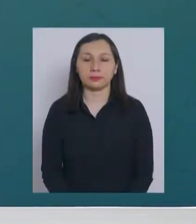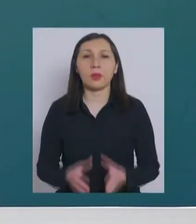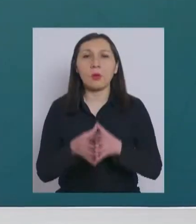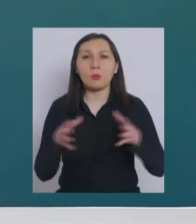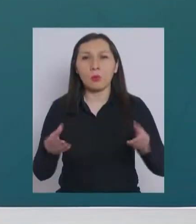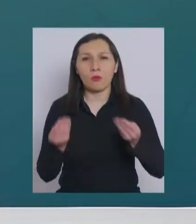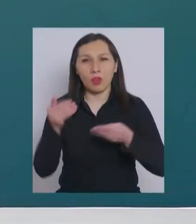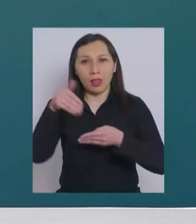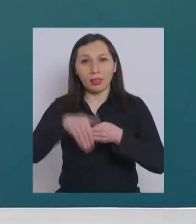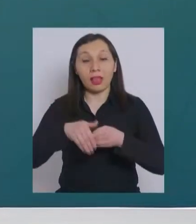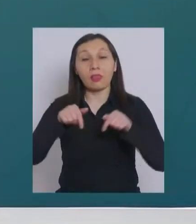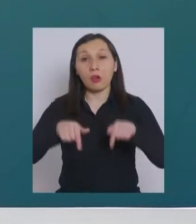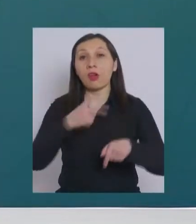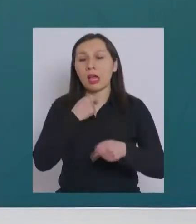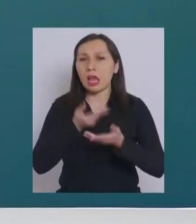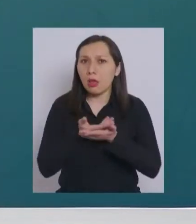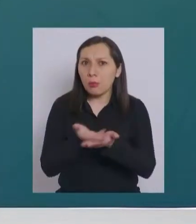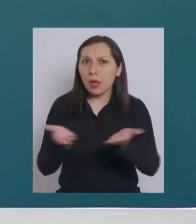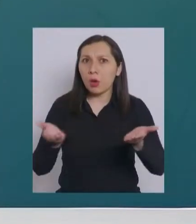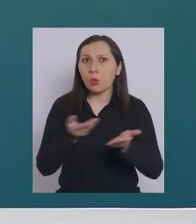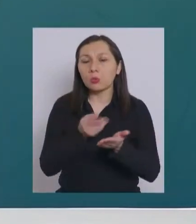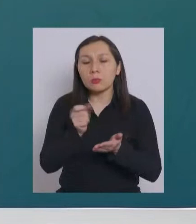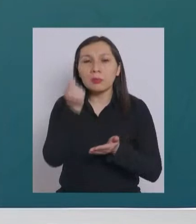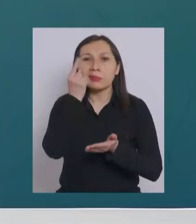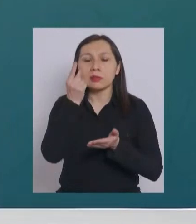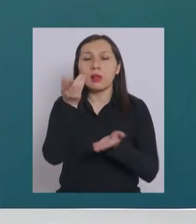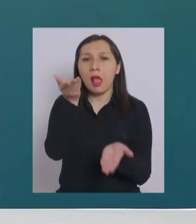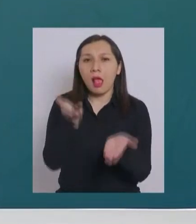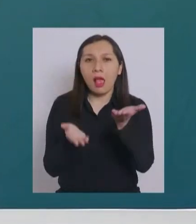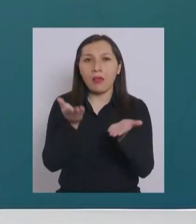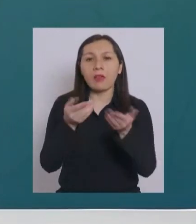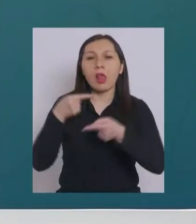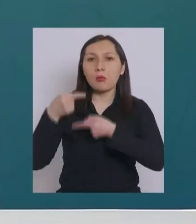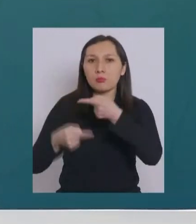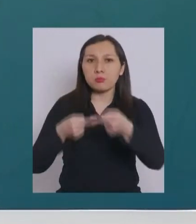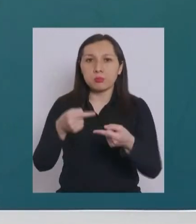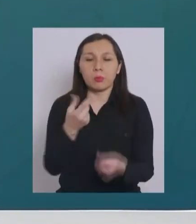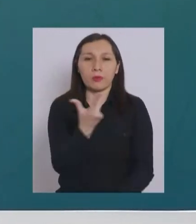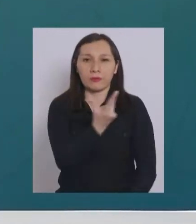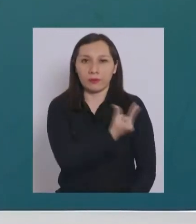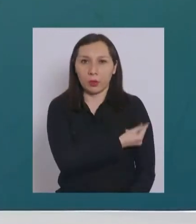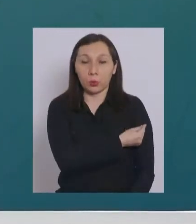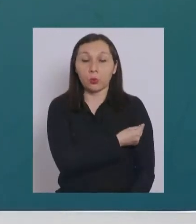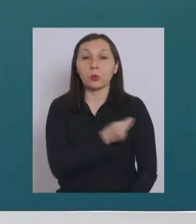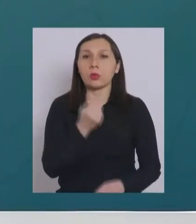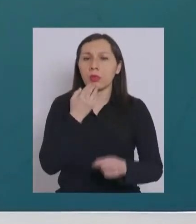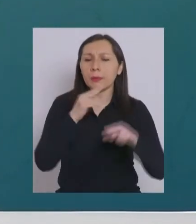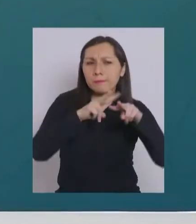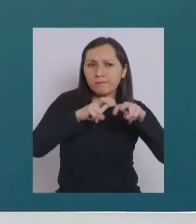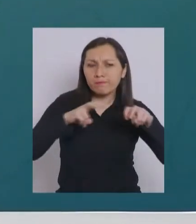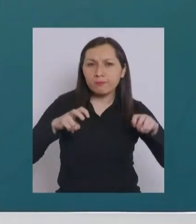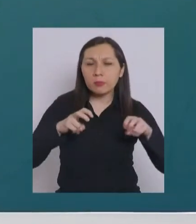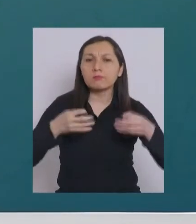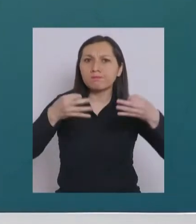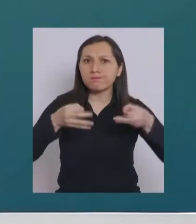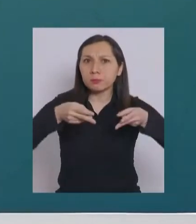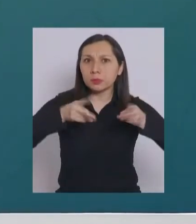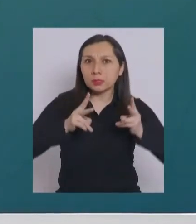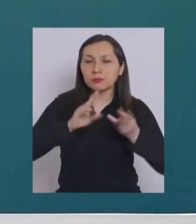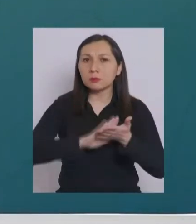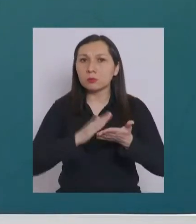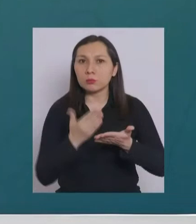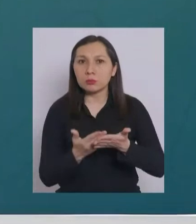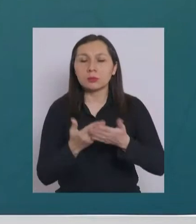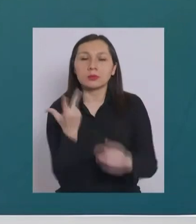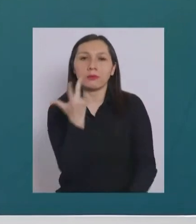Good afternoon. Today, we would like to share with you a balance of the vaccination process and an